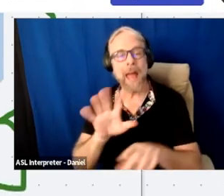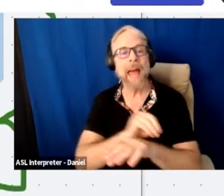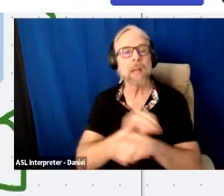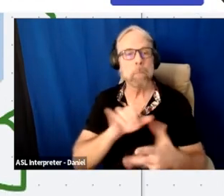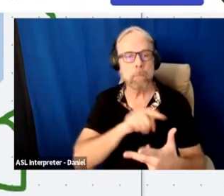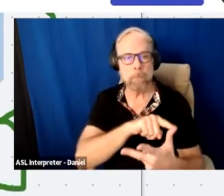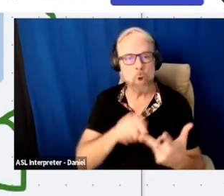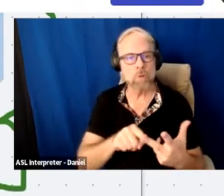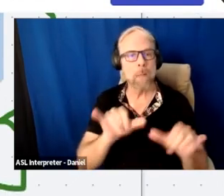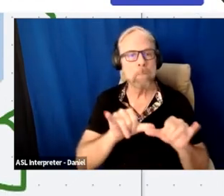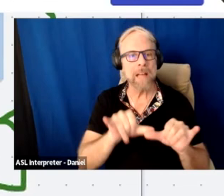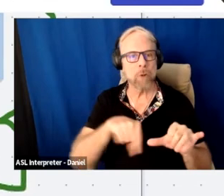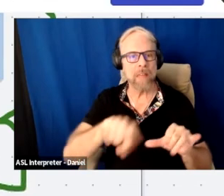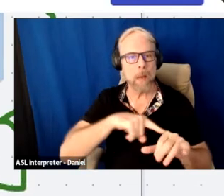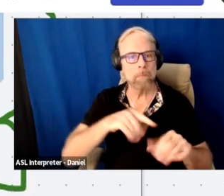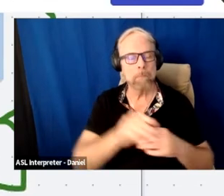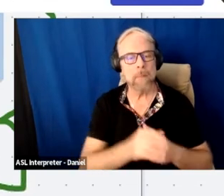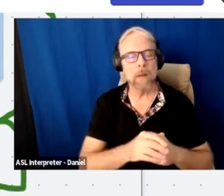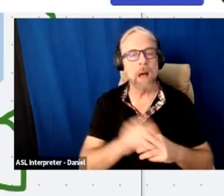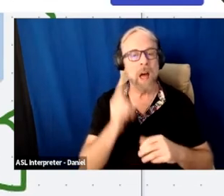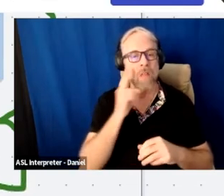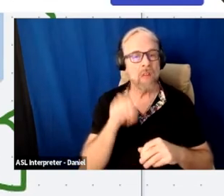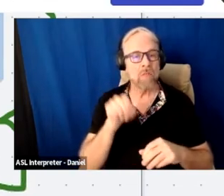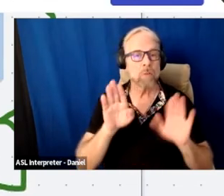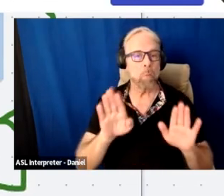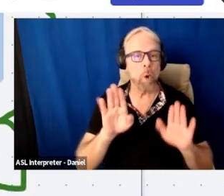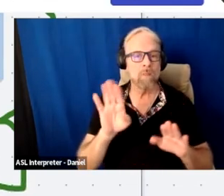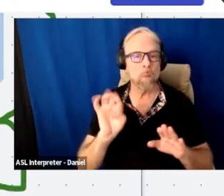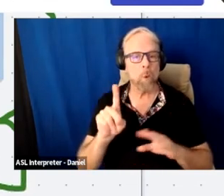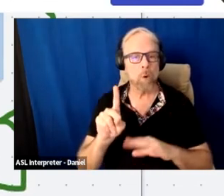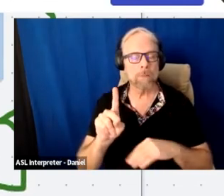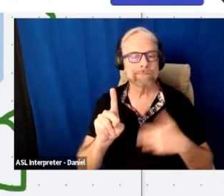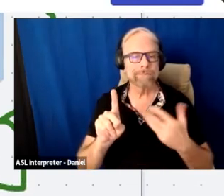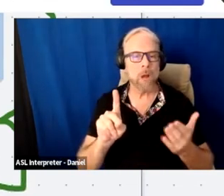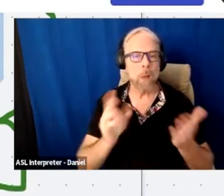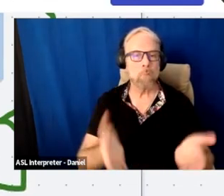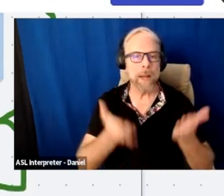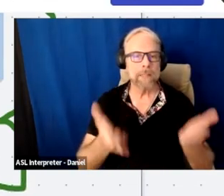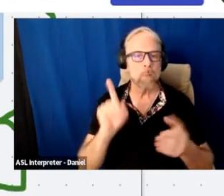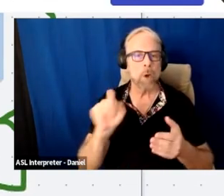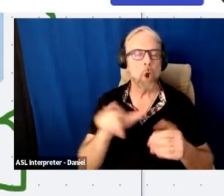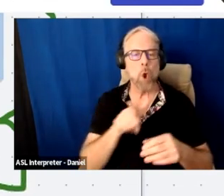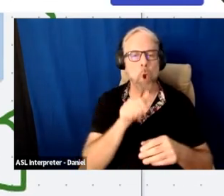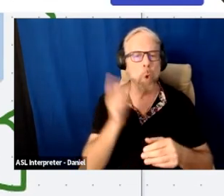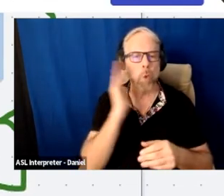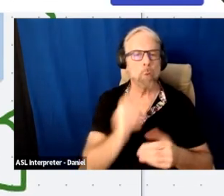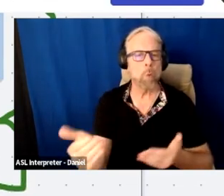goals. And I think this wonderful board also raises the question of who is going to collect, track,